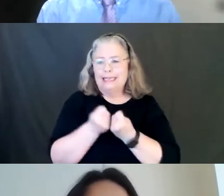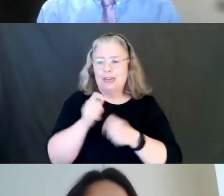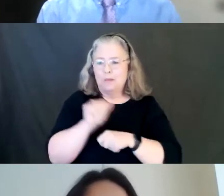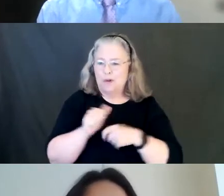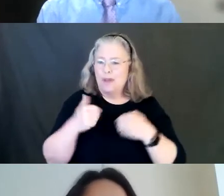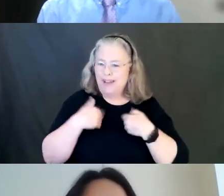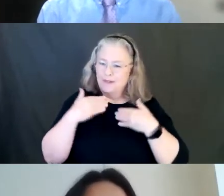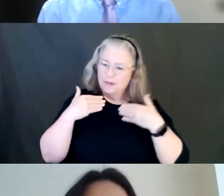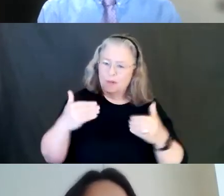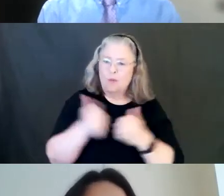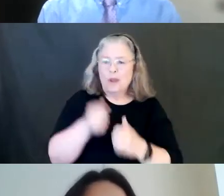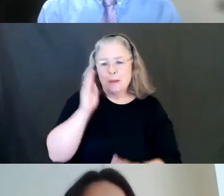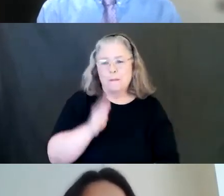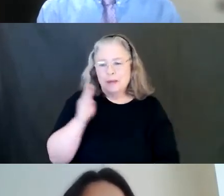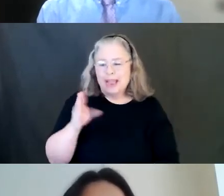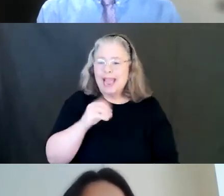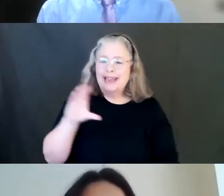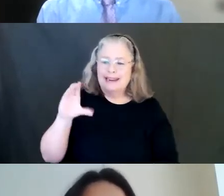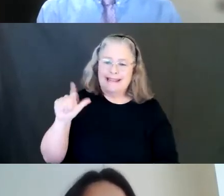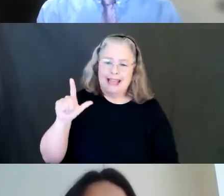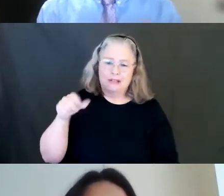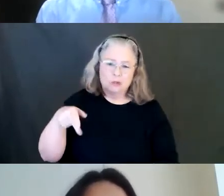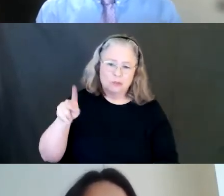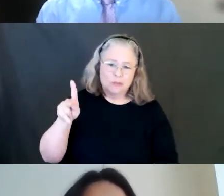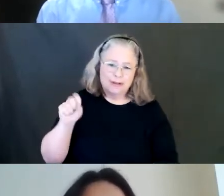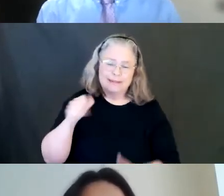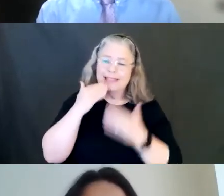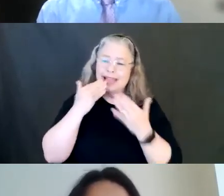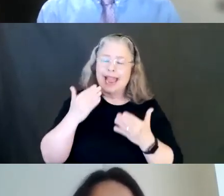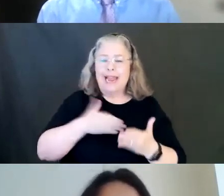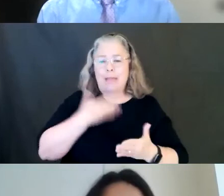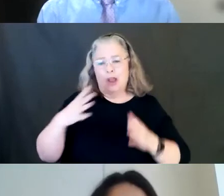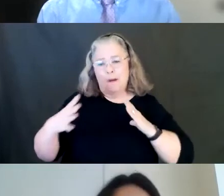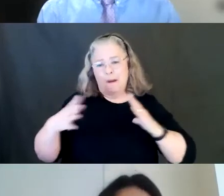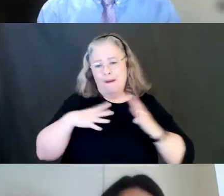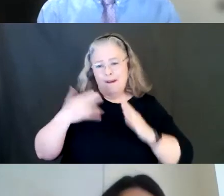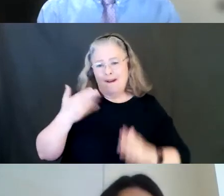forward with Brilliant Beginnings and Calspark. Thank you very much, and happy holidays.